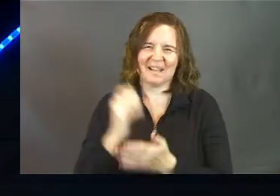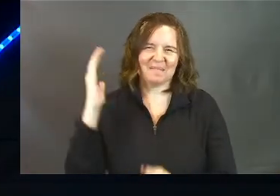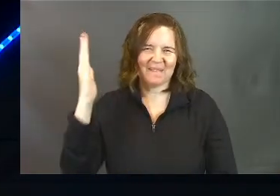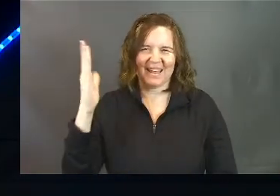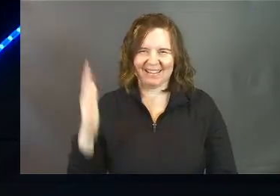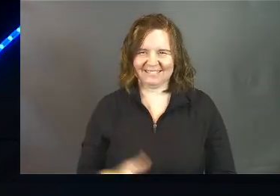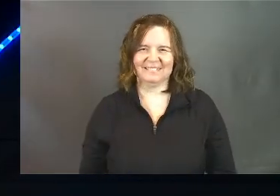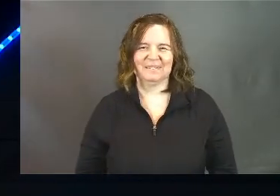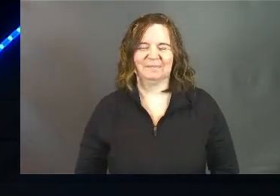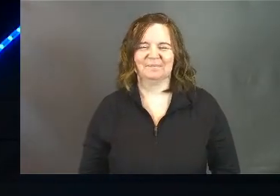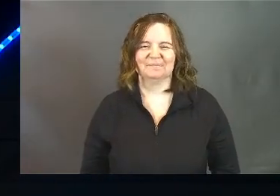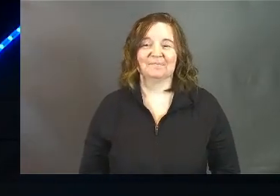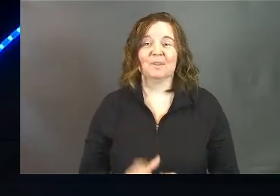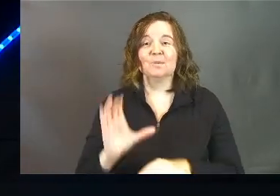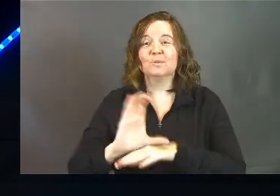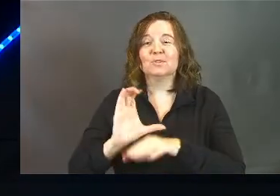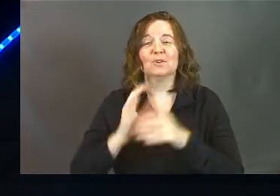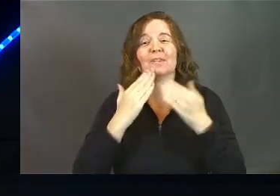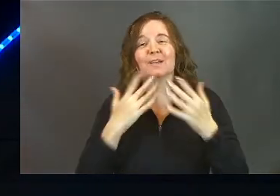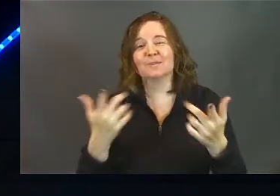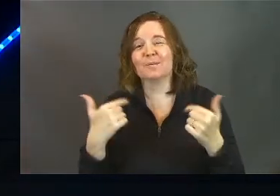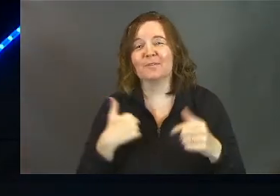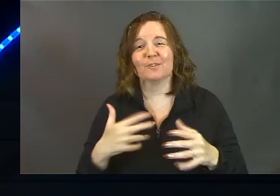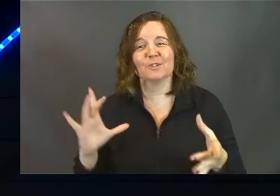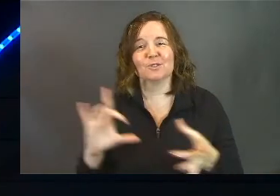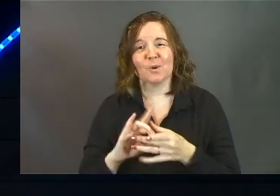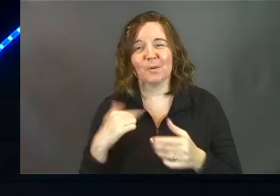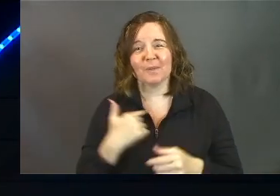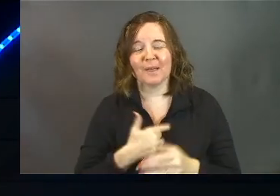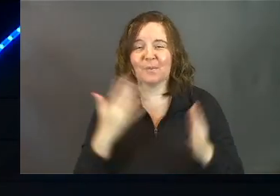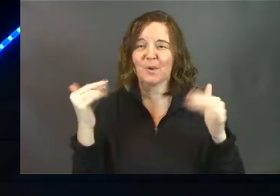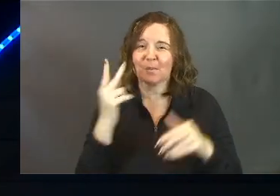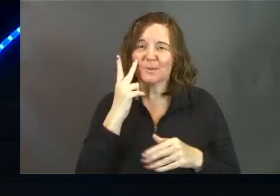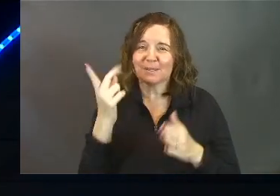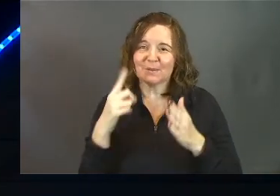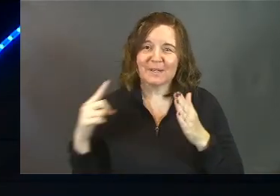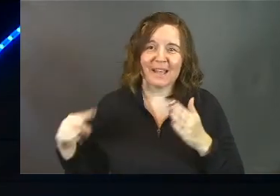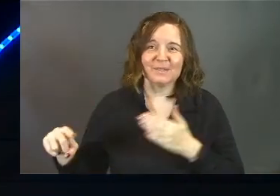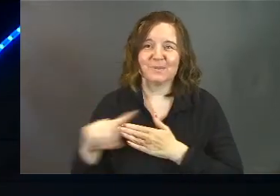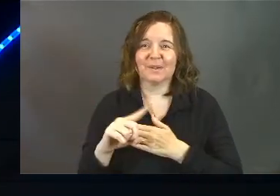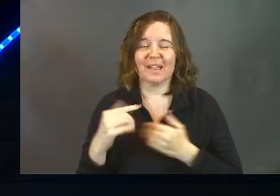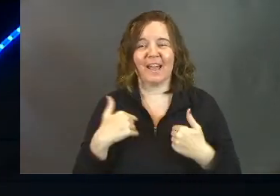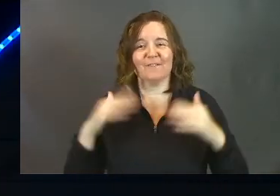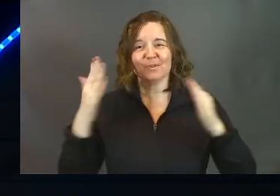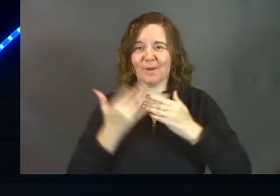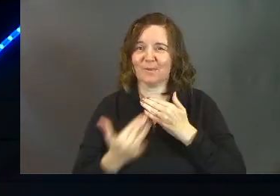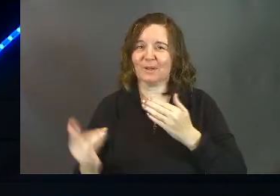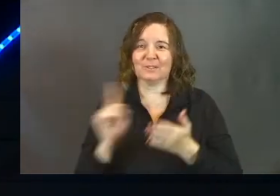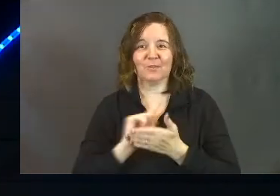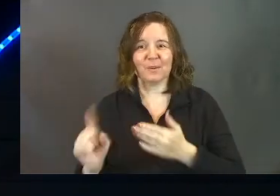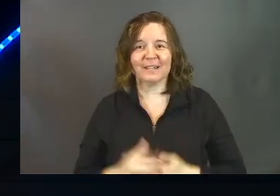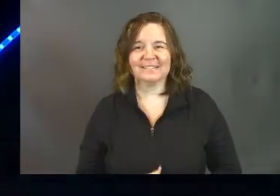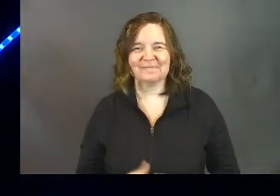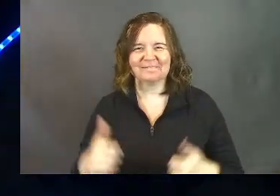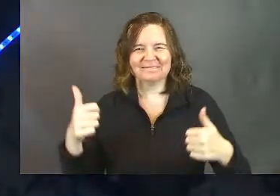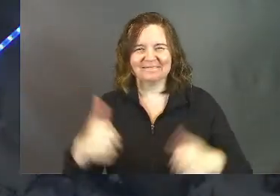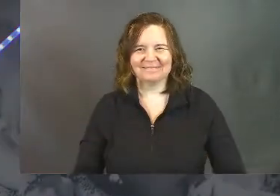Amen. Well, church, thank you so much for joining with us. We hope to see you next week. You guys have a great rest of your week.